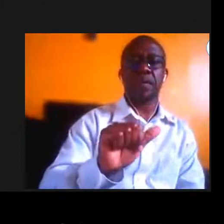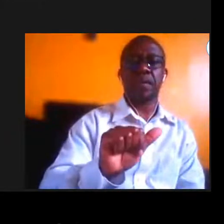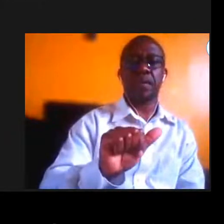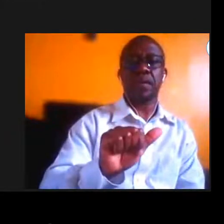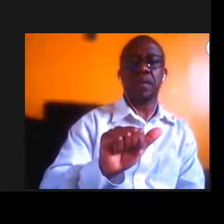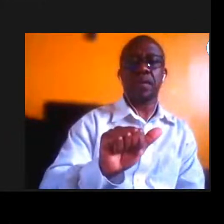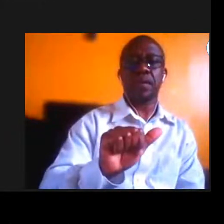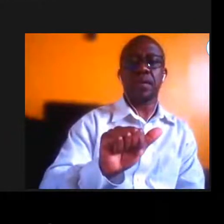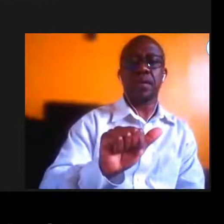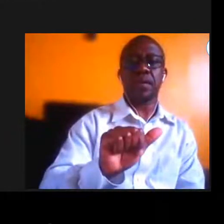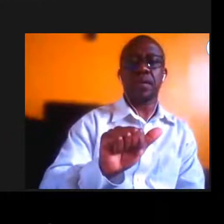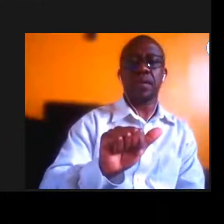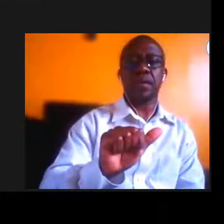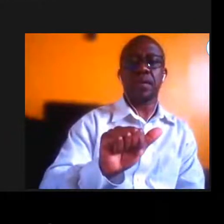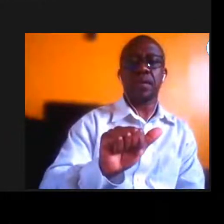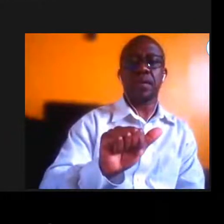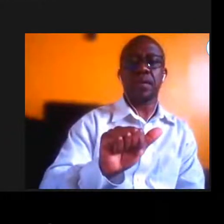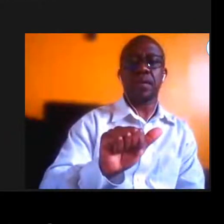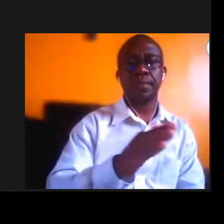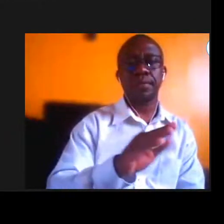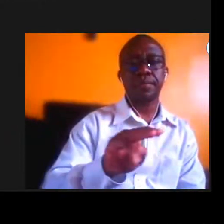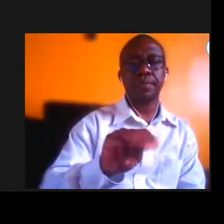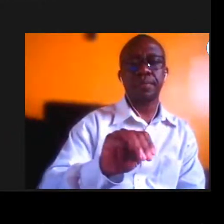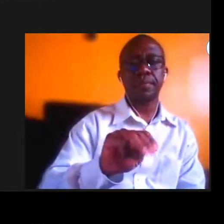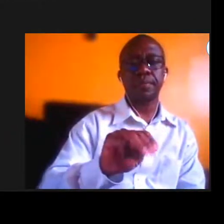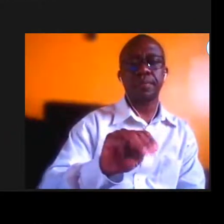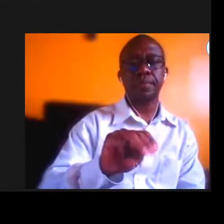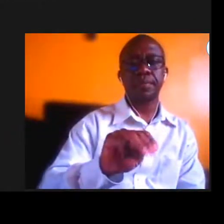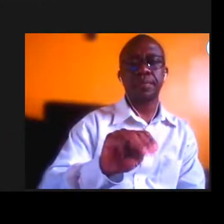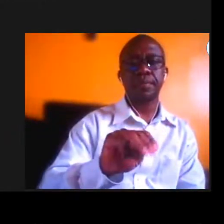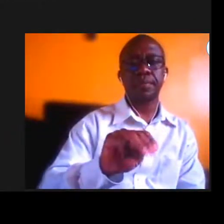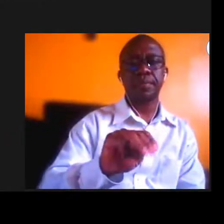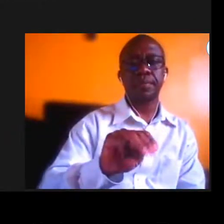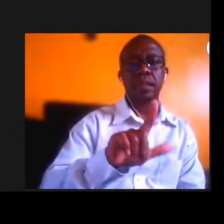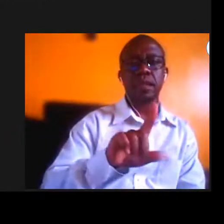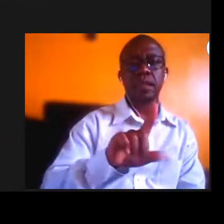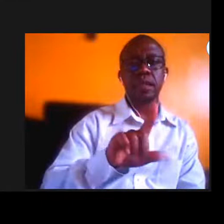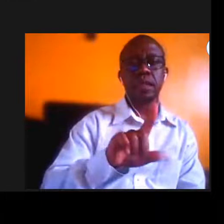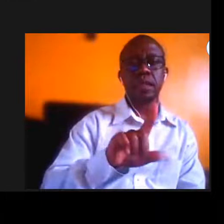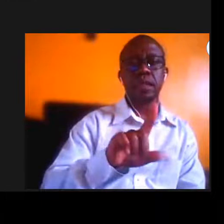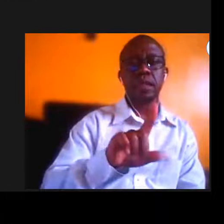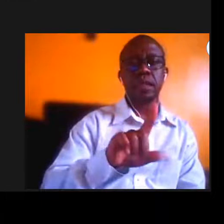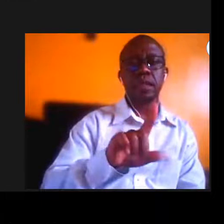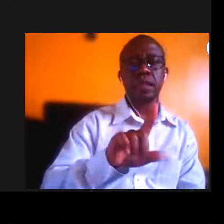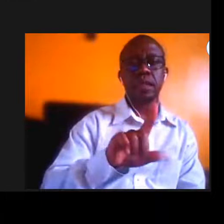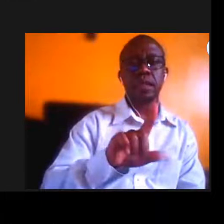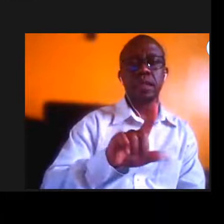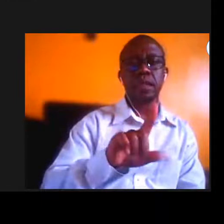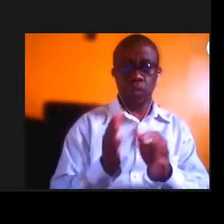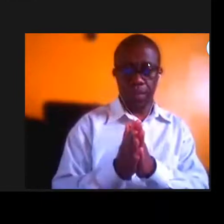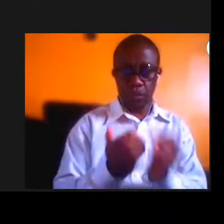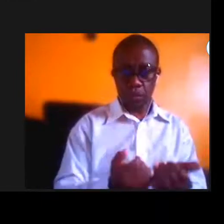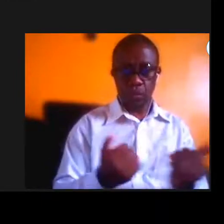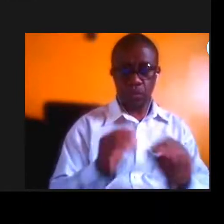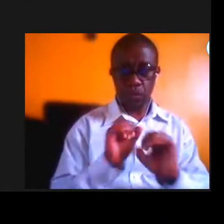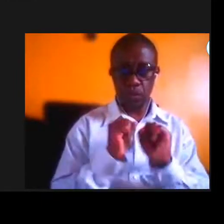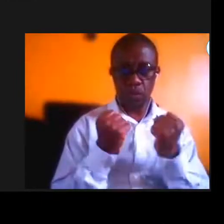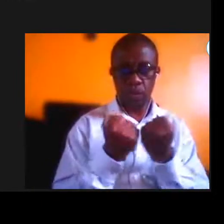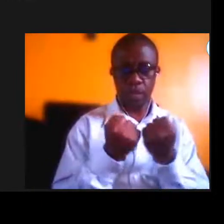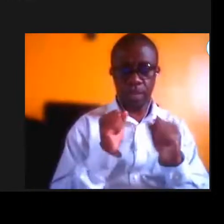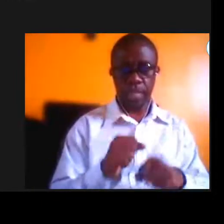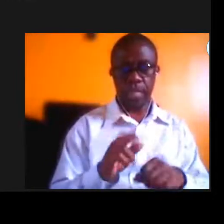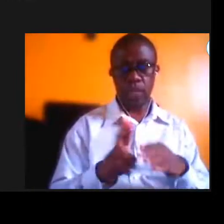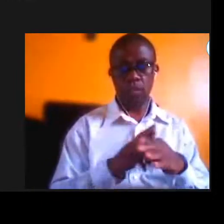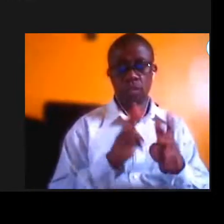well known within the region, and that civil society and children can utilize it to report